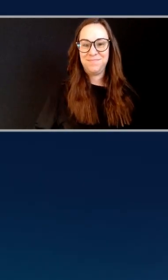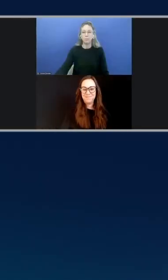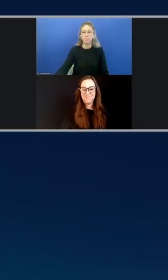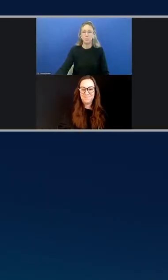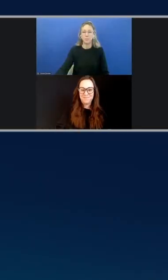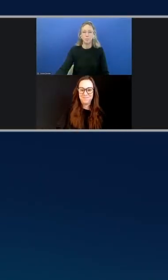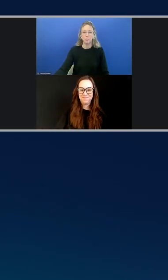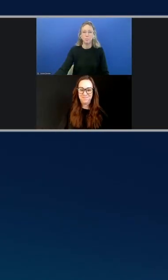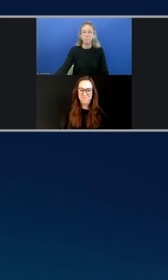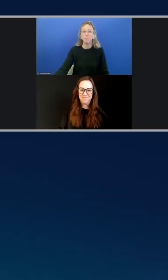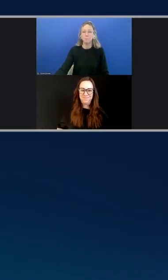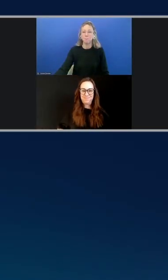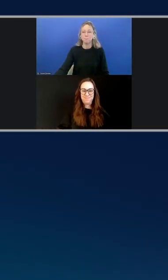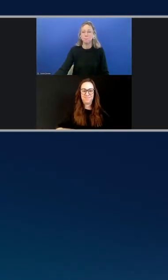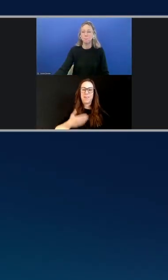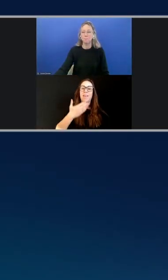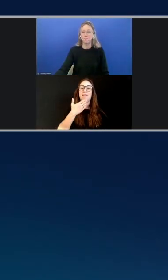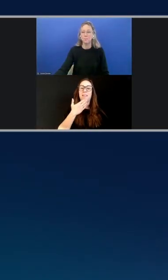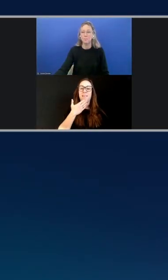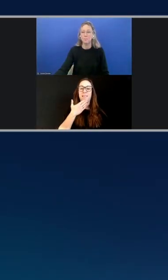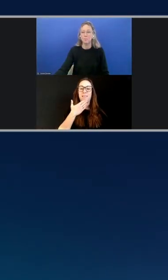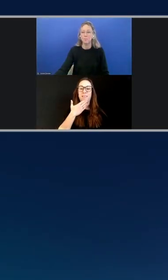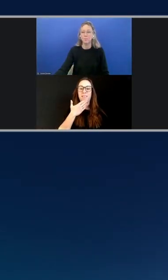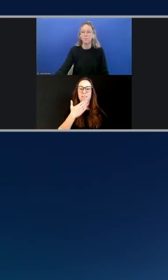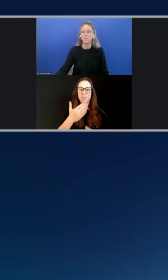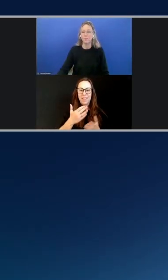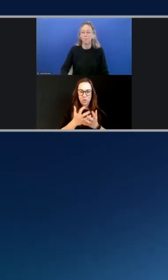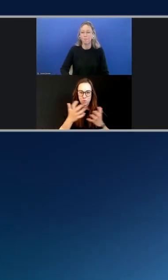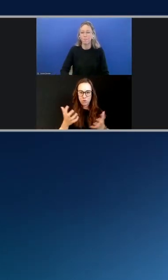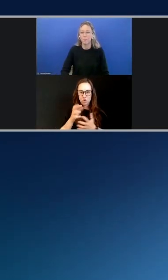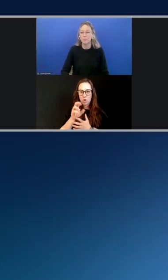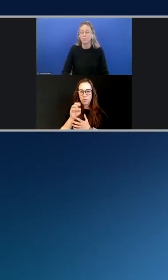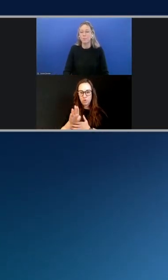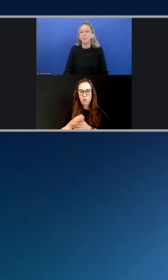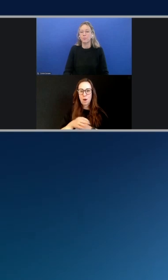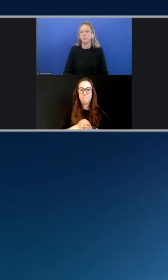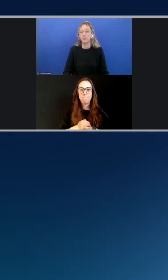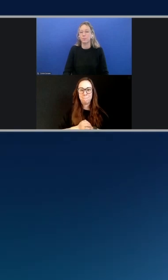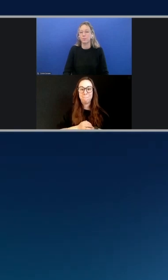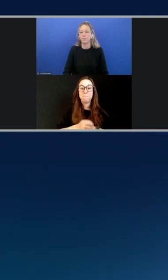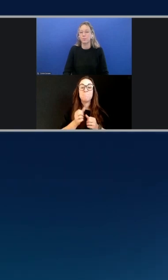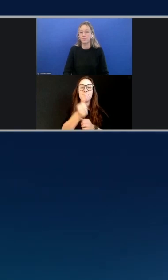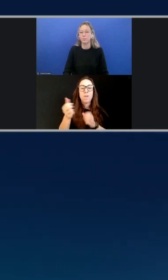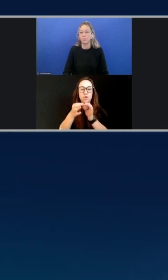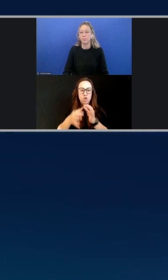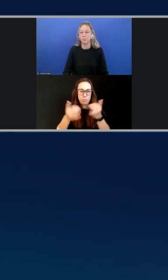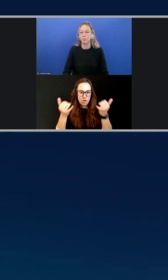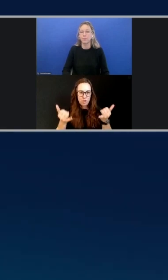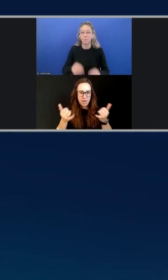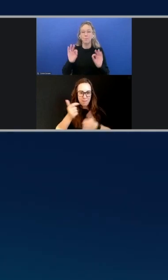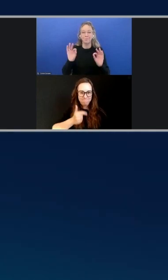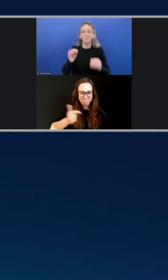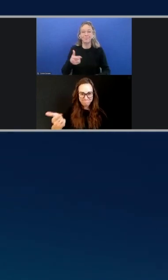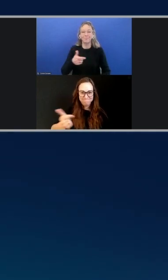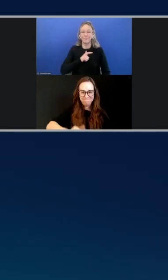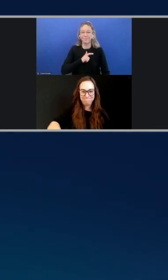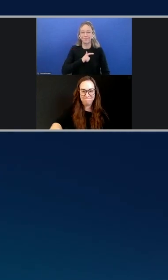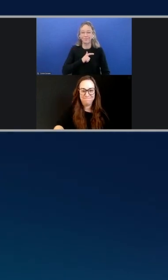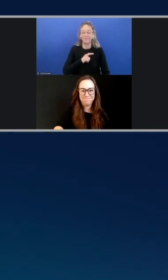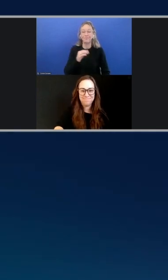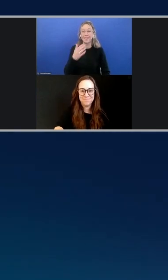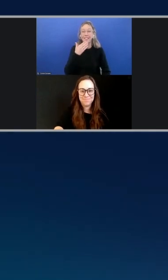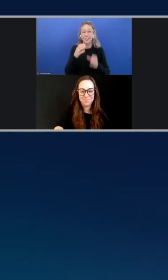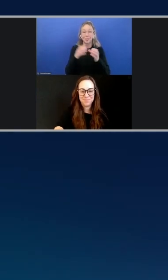Darko. Thank you so much, Rob. Okay, Alak, tell us a bit about yourself. Who are you, what you do, and, well, why are you here? Well, thank you so much for having us